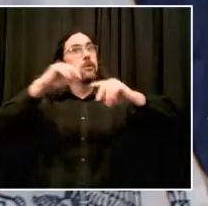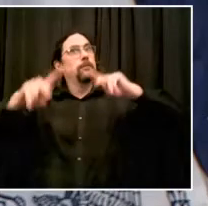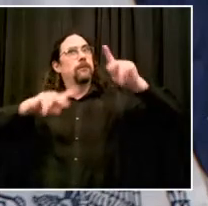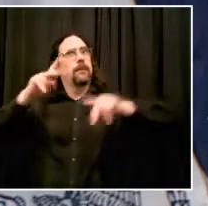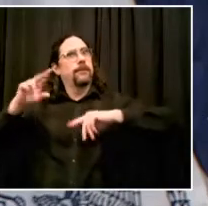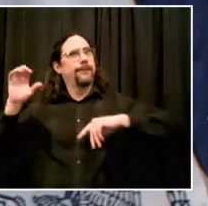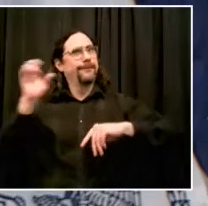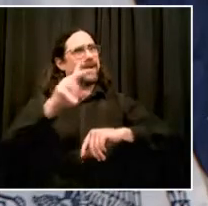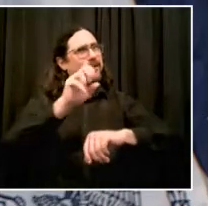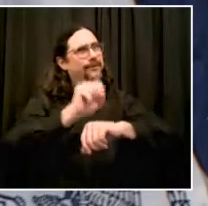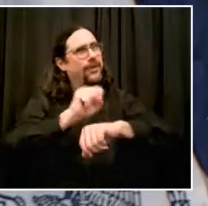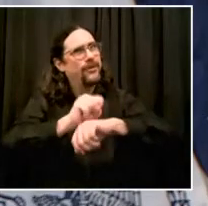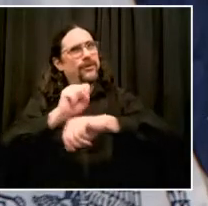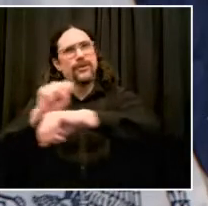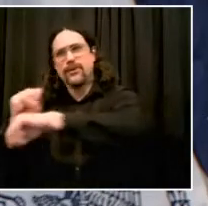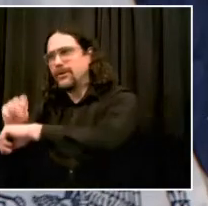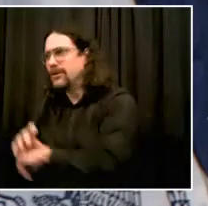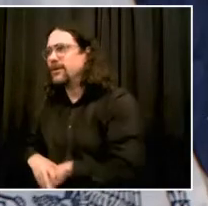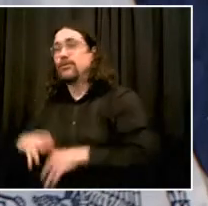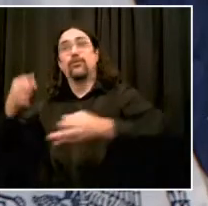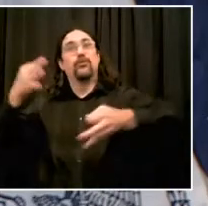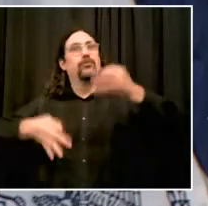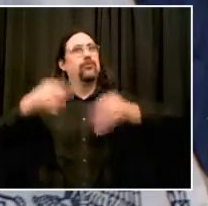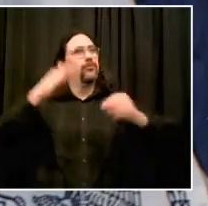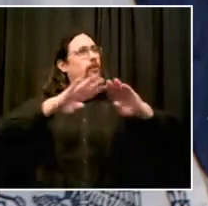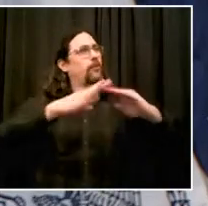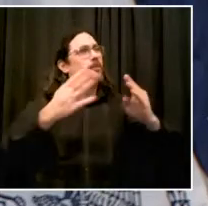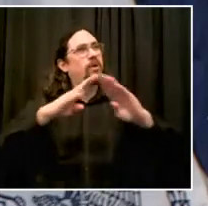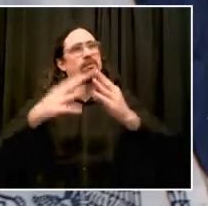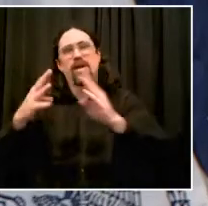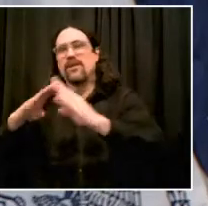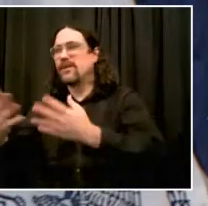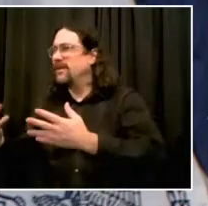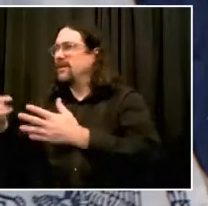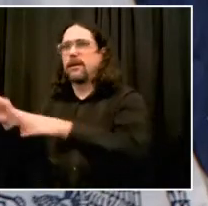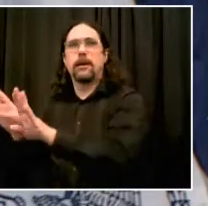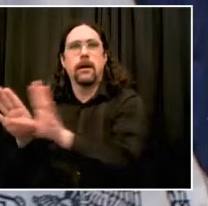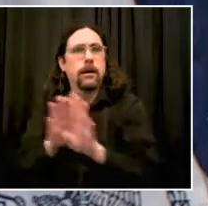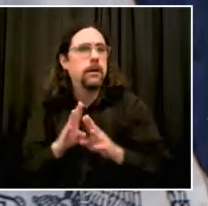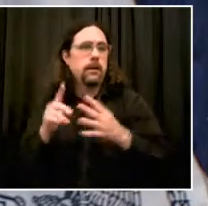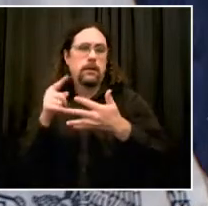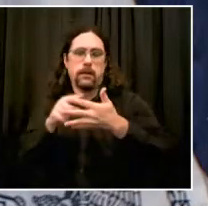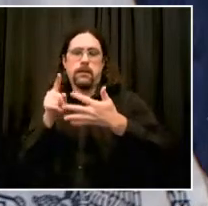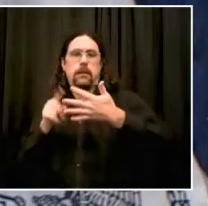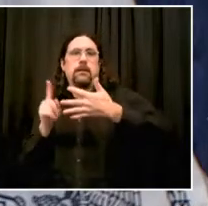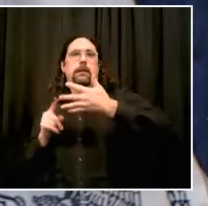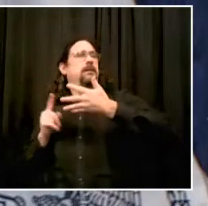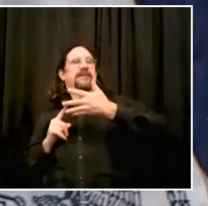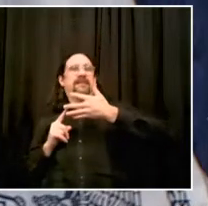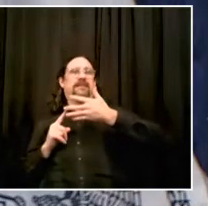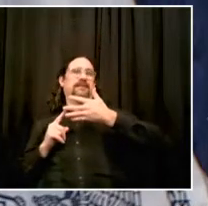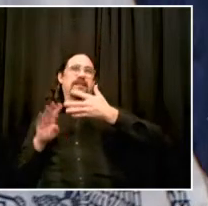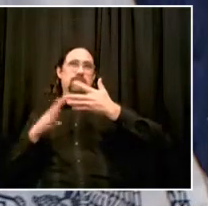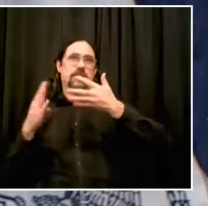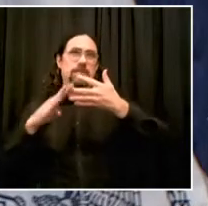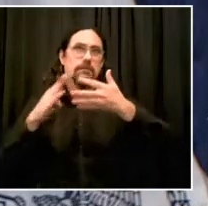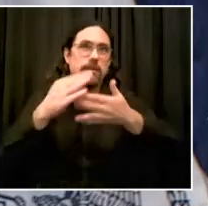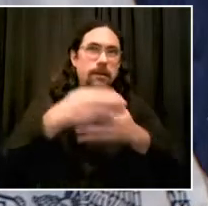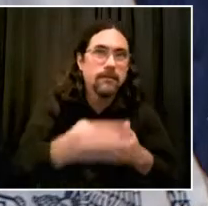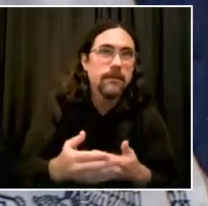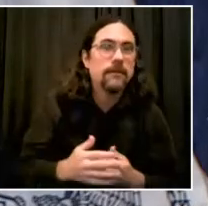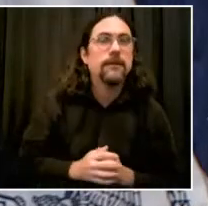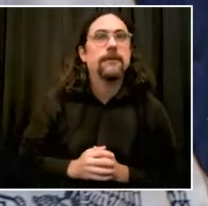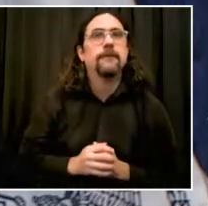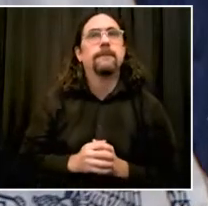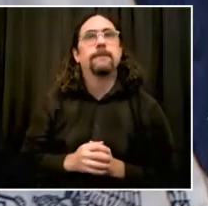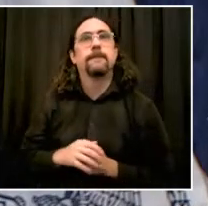areas, it has a real big impact. And as the commissioner said, there are very specific areas where we're seeing the biggest problems. And then